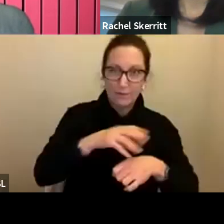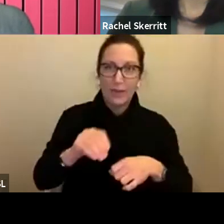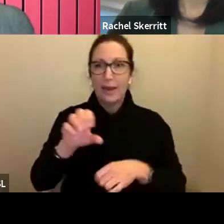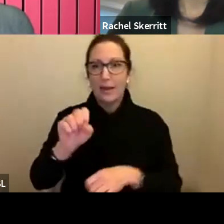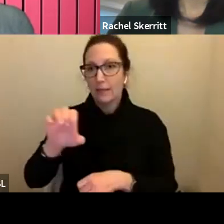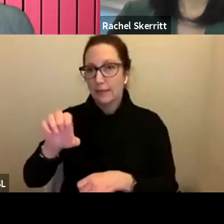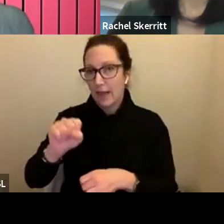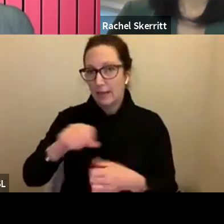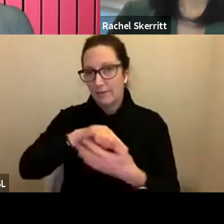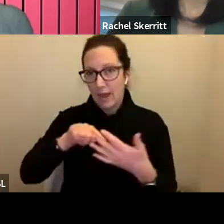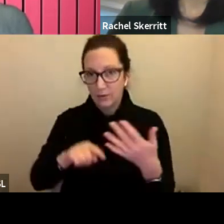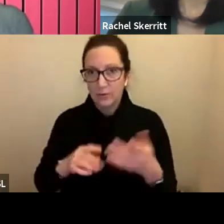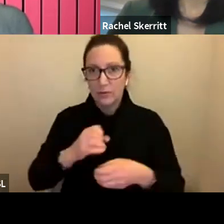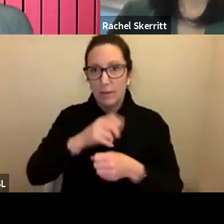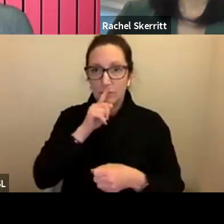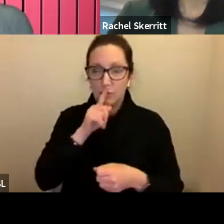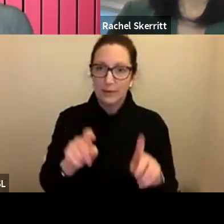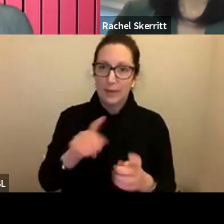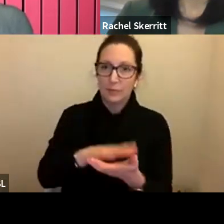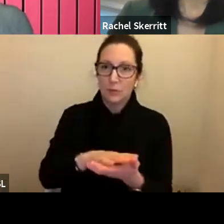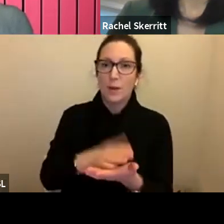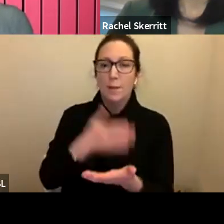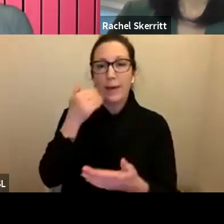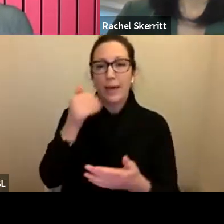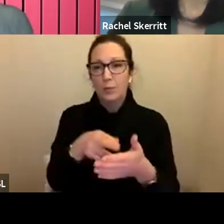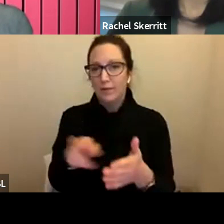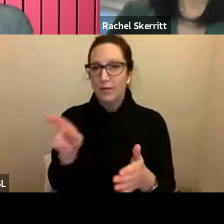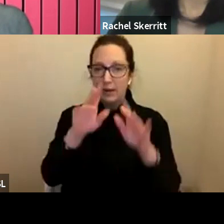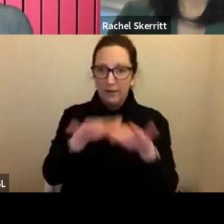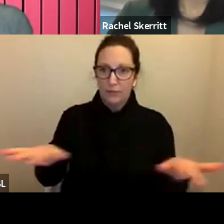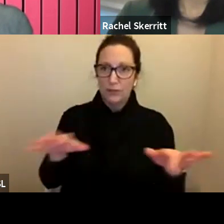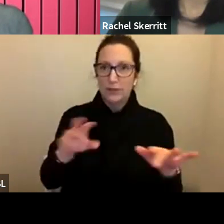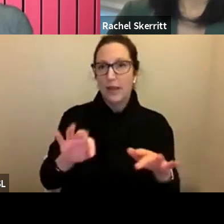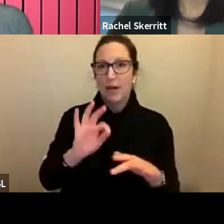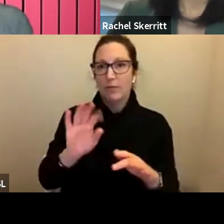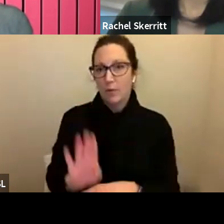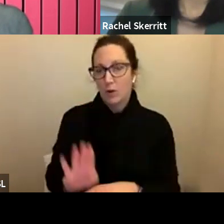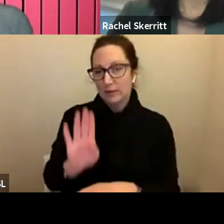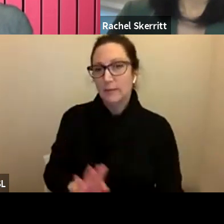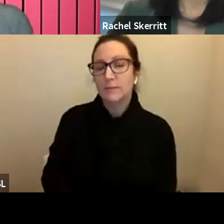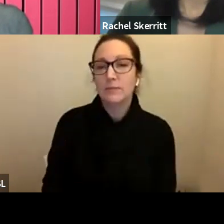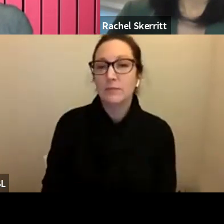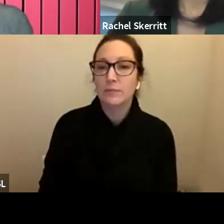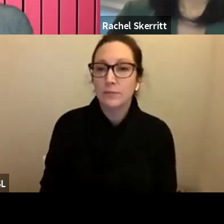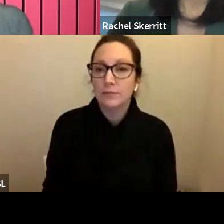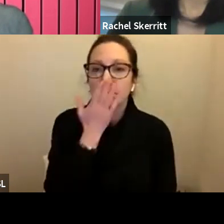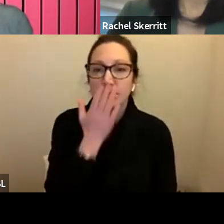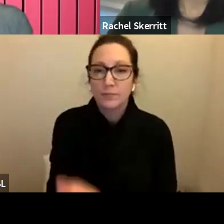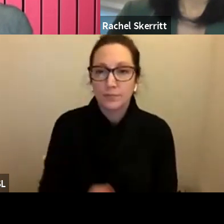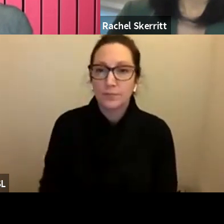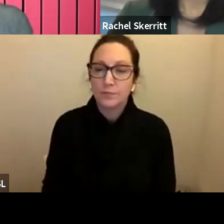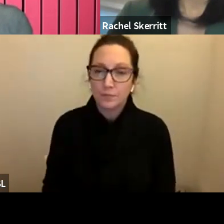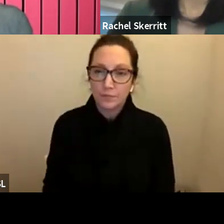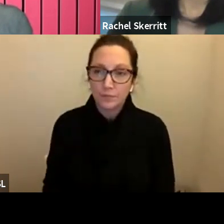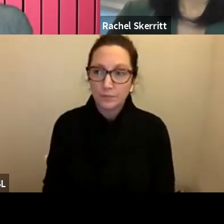factors to ensure that our exam schools better reflect the diversity of all the students in our city. Thank you for your time.